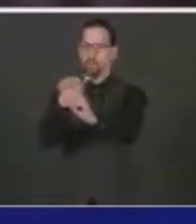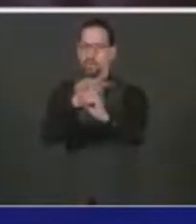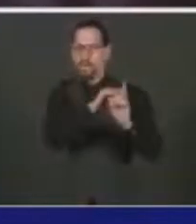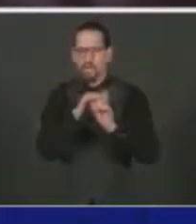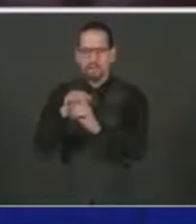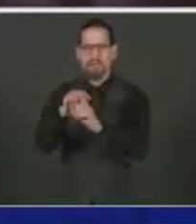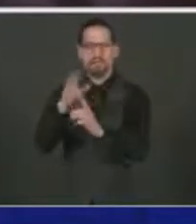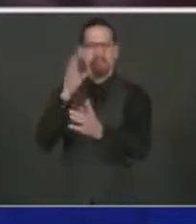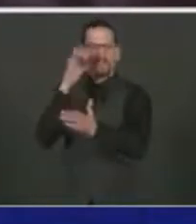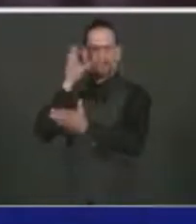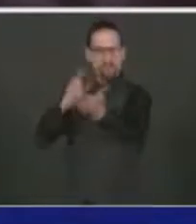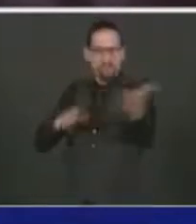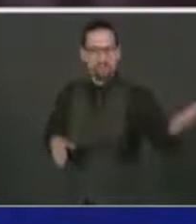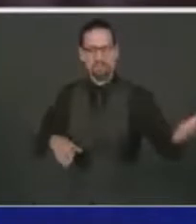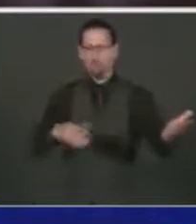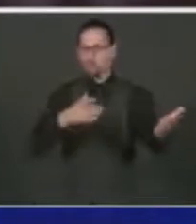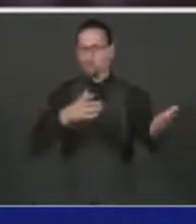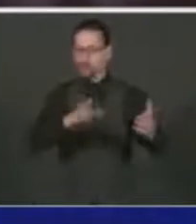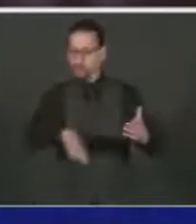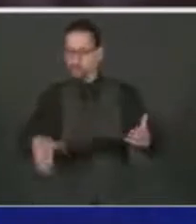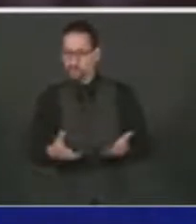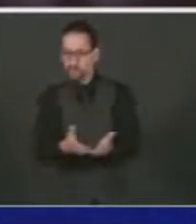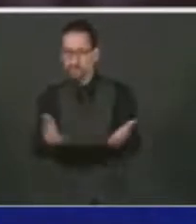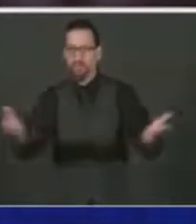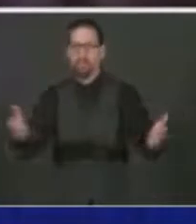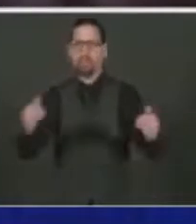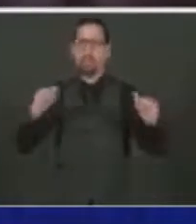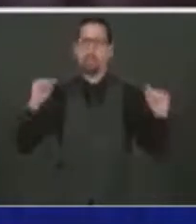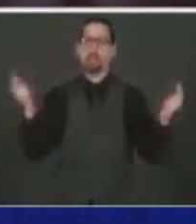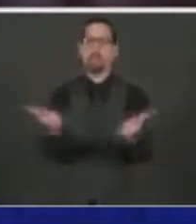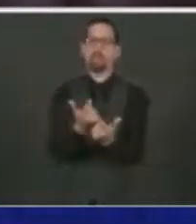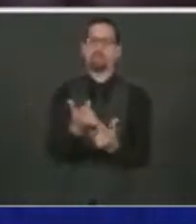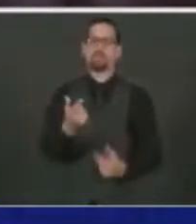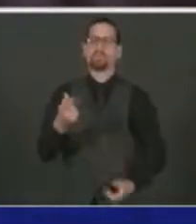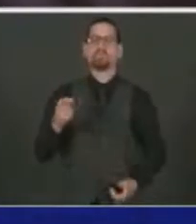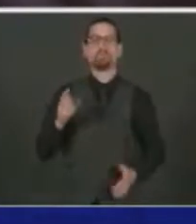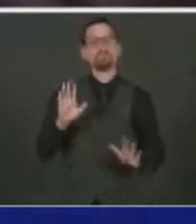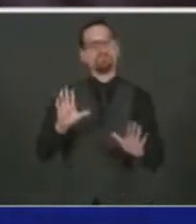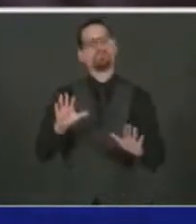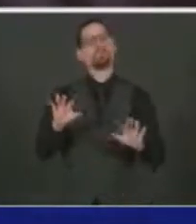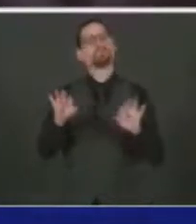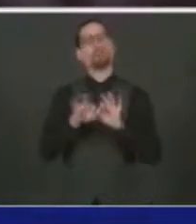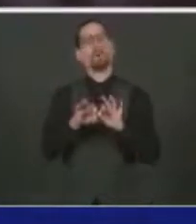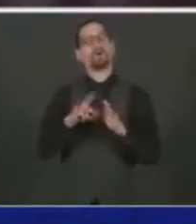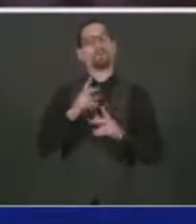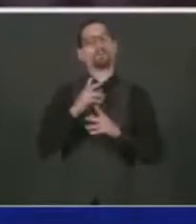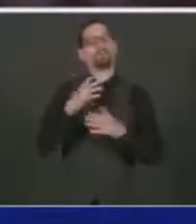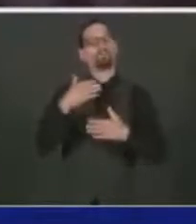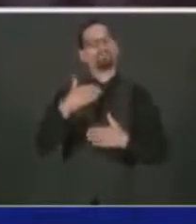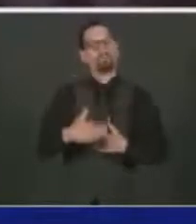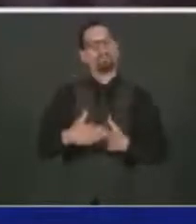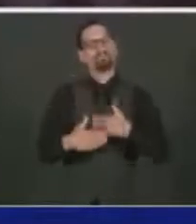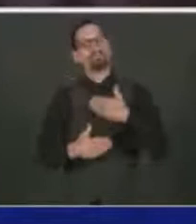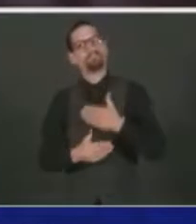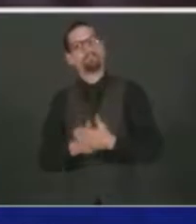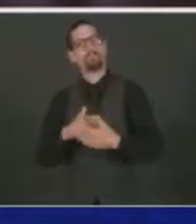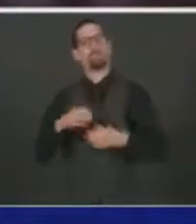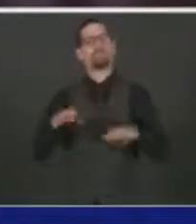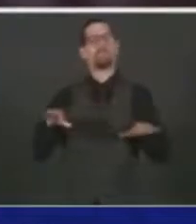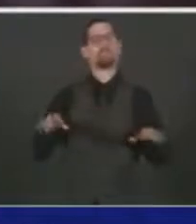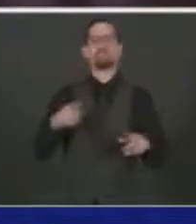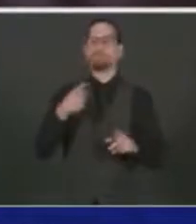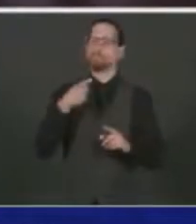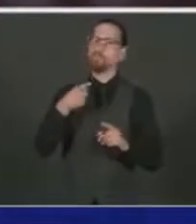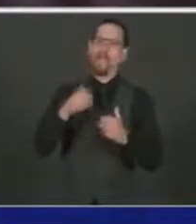and everyone else to continue to take steps to prevent the spread of COVID-19, the same steps